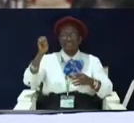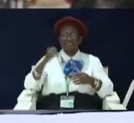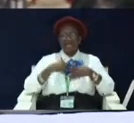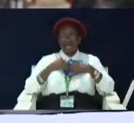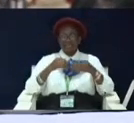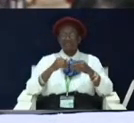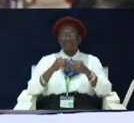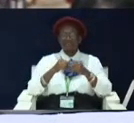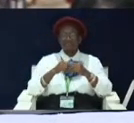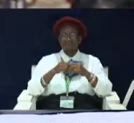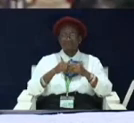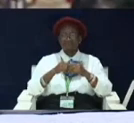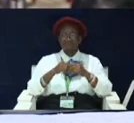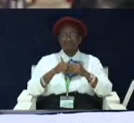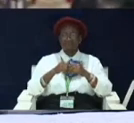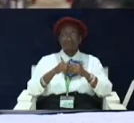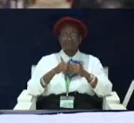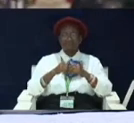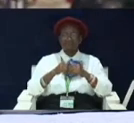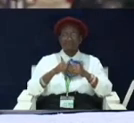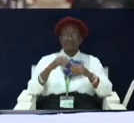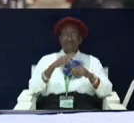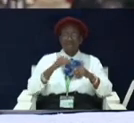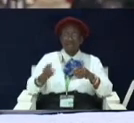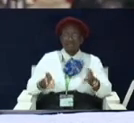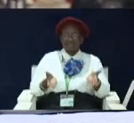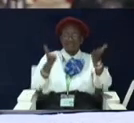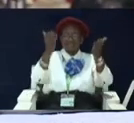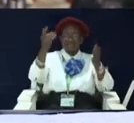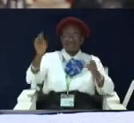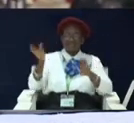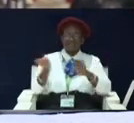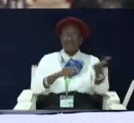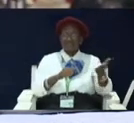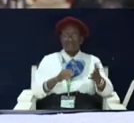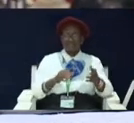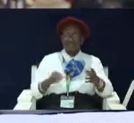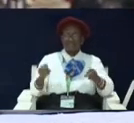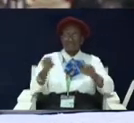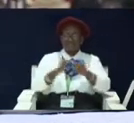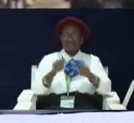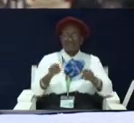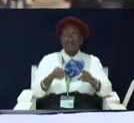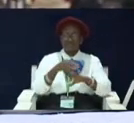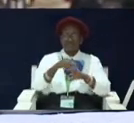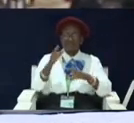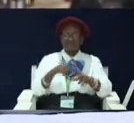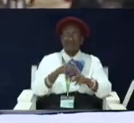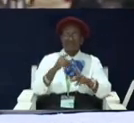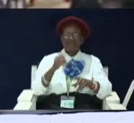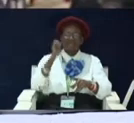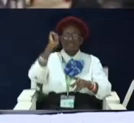raised the dead even after he himself was dead.